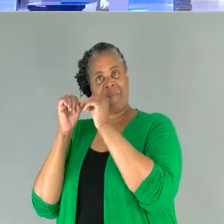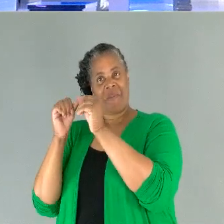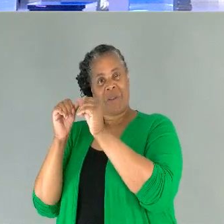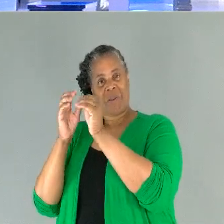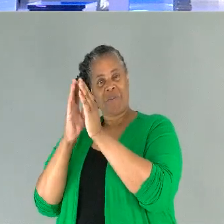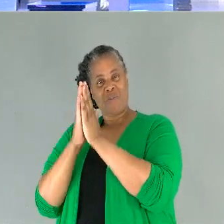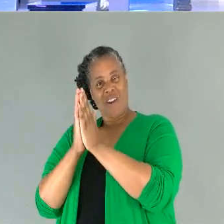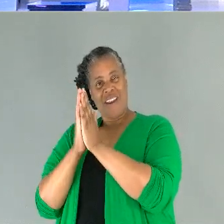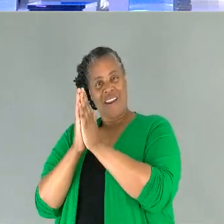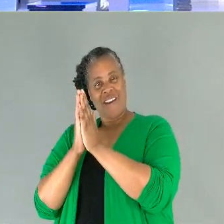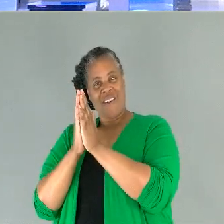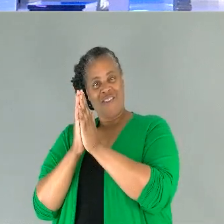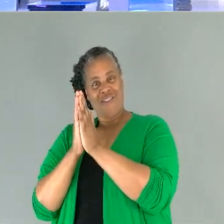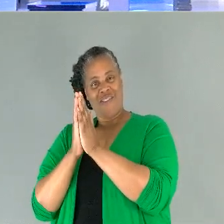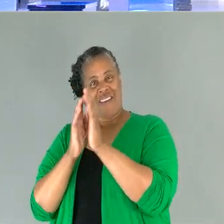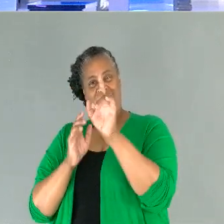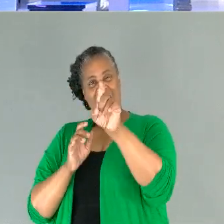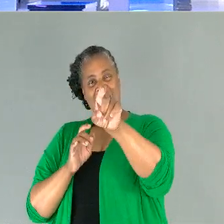Because now